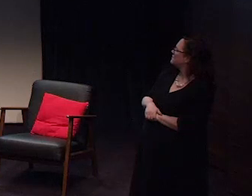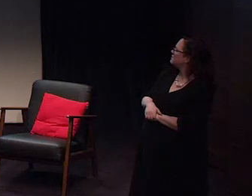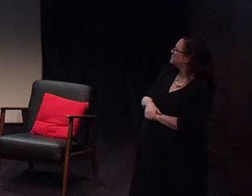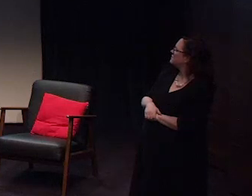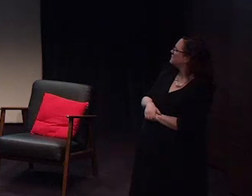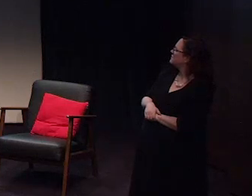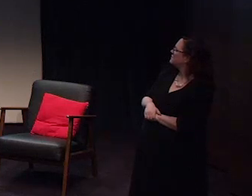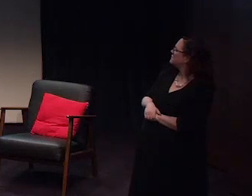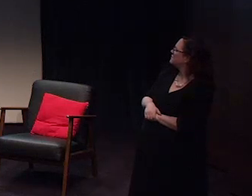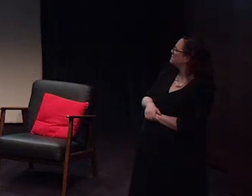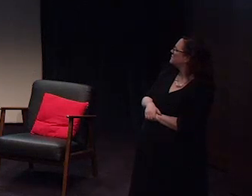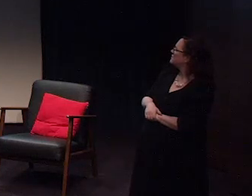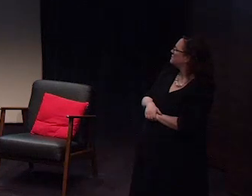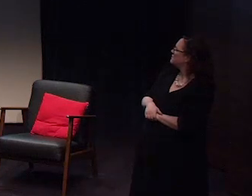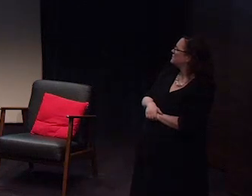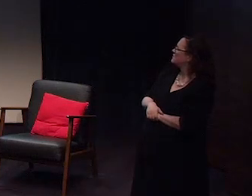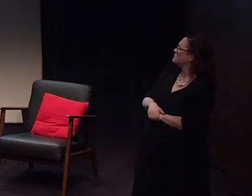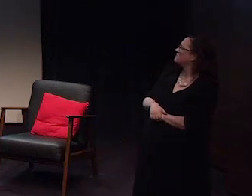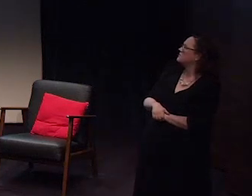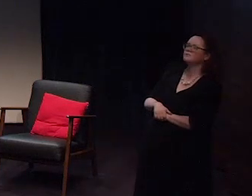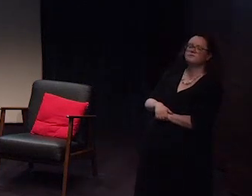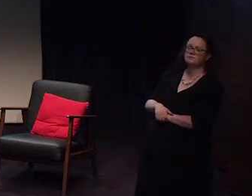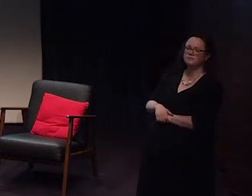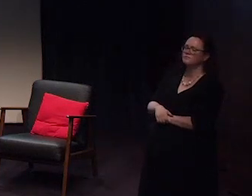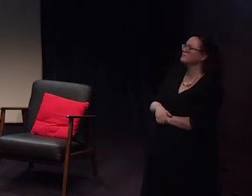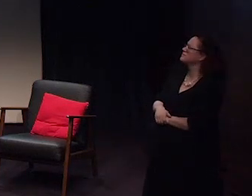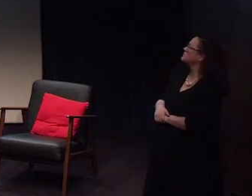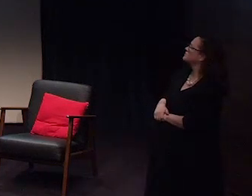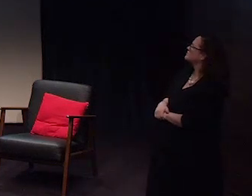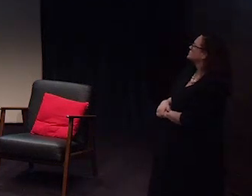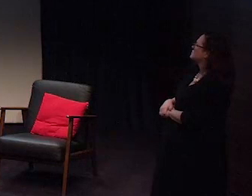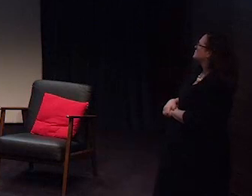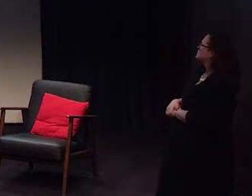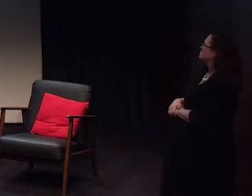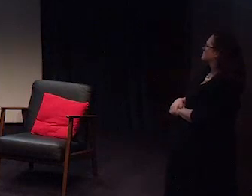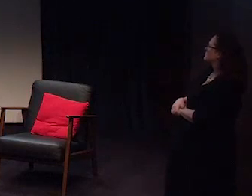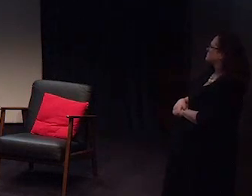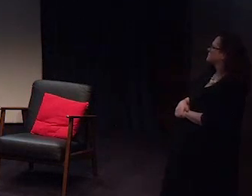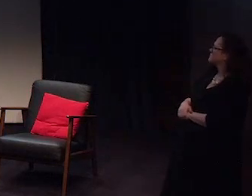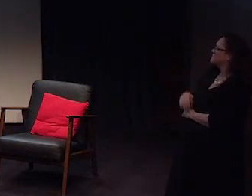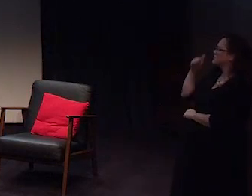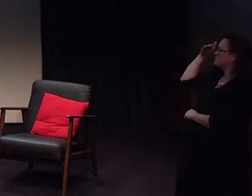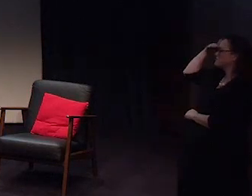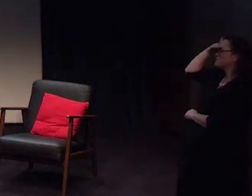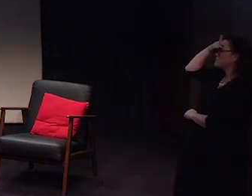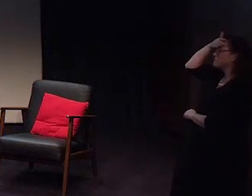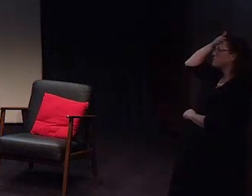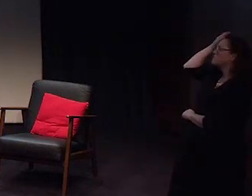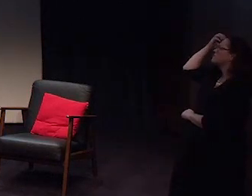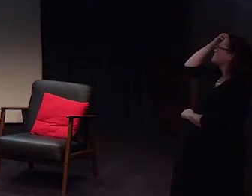witnesses. Second, the communication itself must be extremely professional, open-close question, rephrasing,